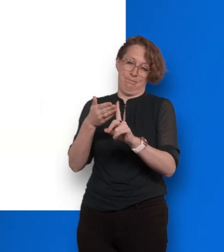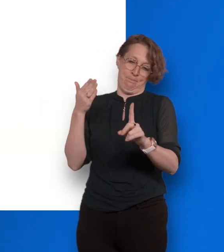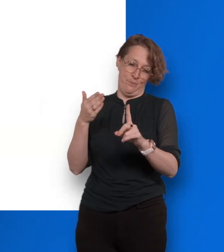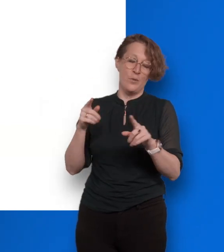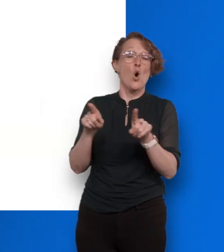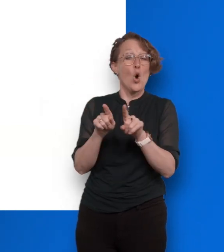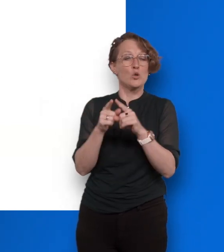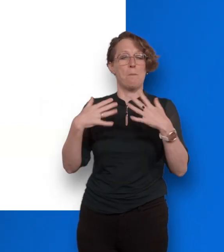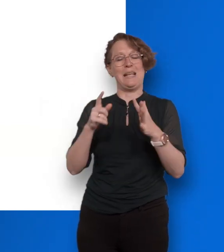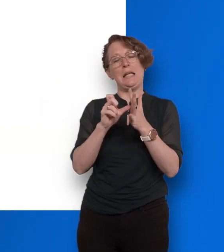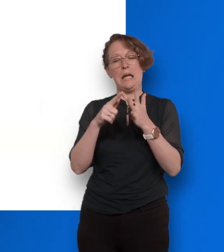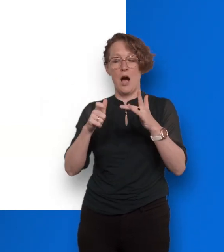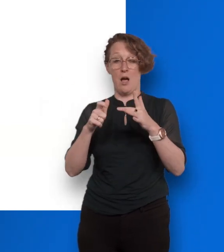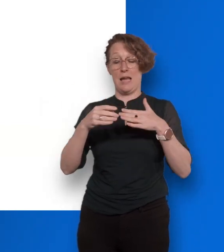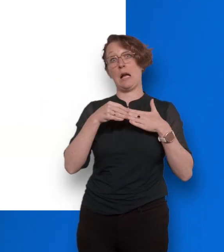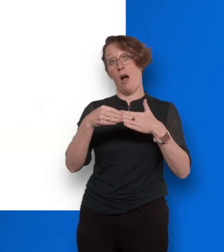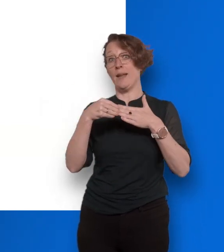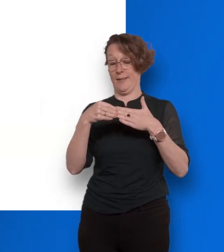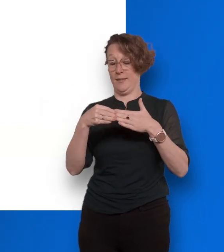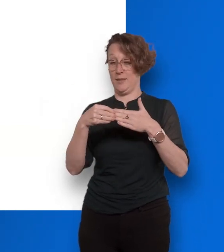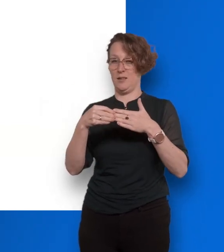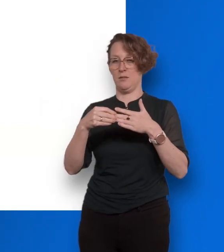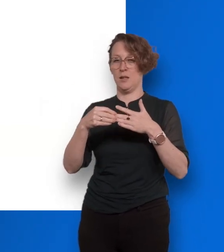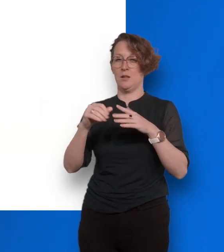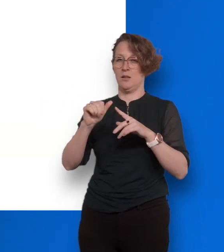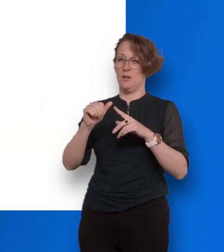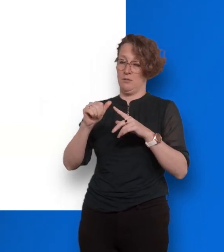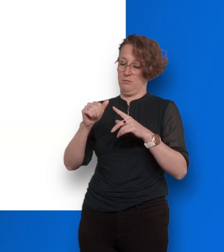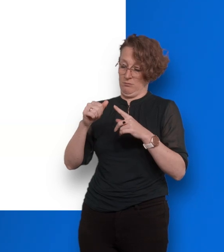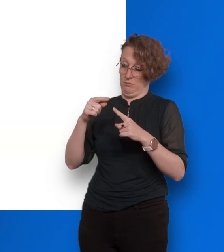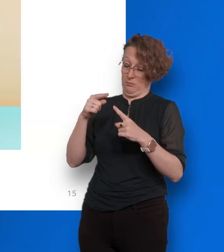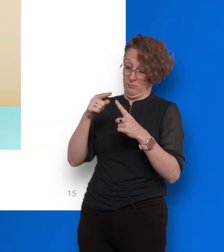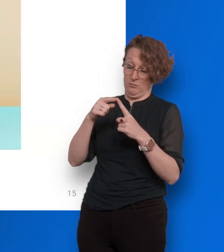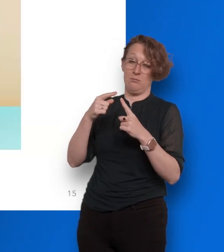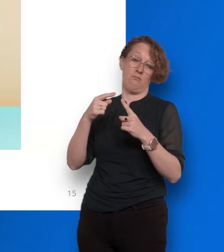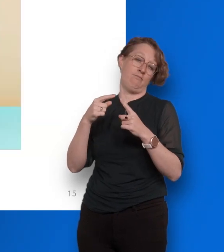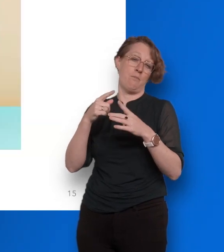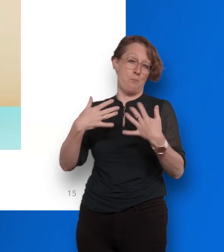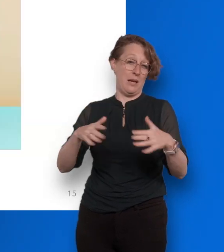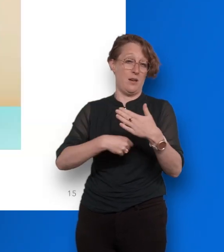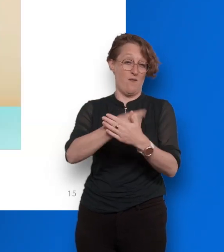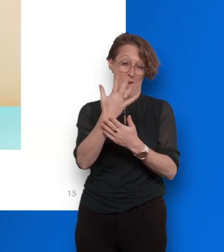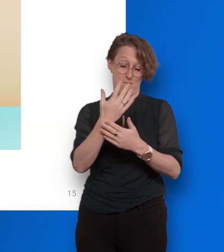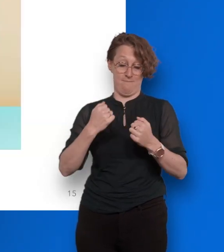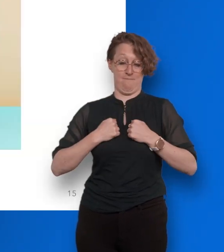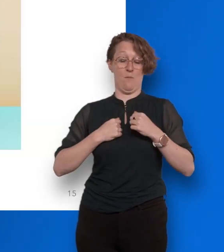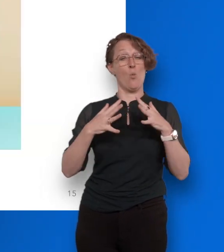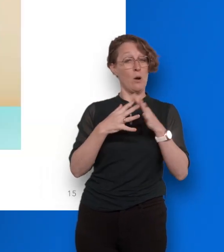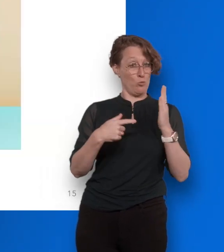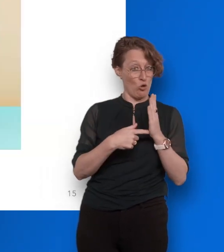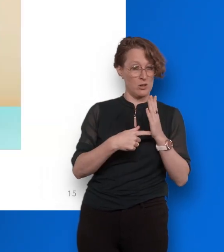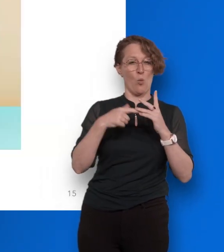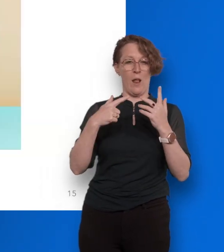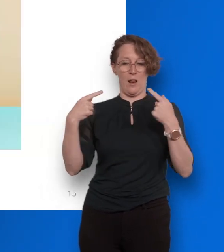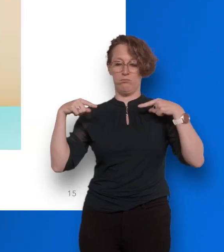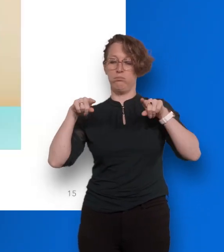this is just to acknowledge that there's also a bit of EDI guidance. And again, next slide, please. That's some EDI guidance being developed at